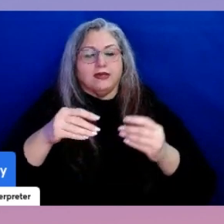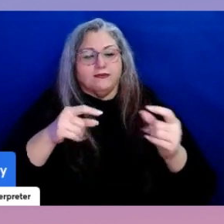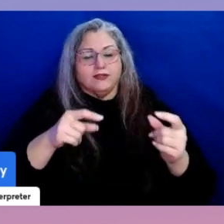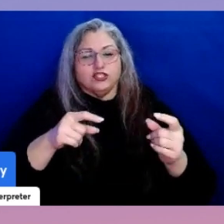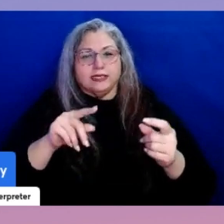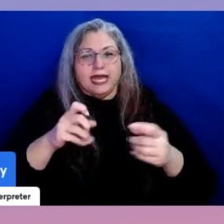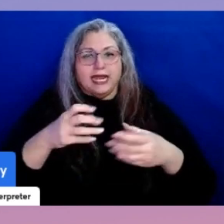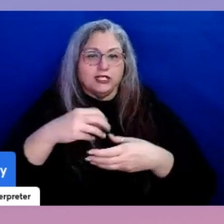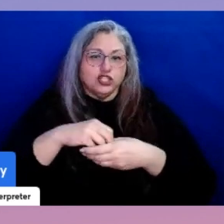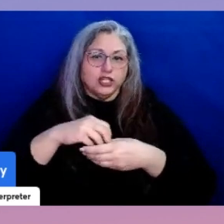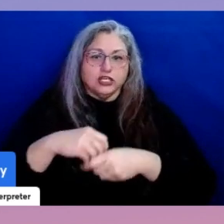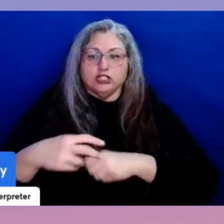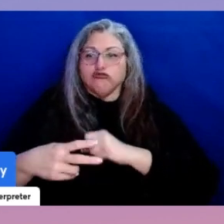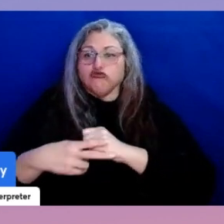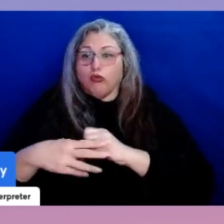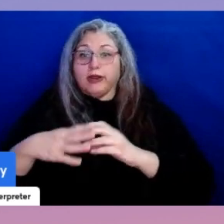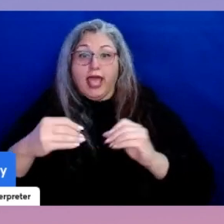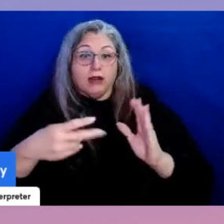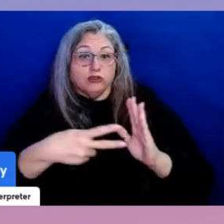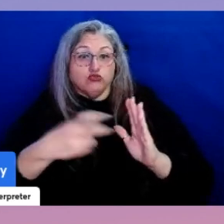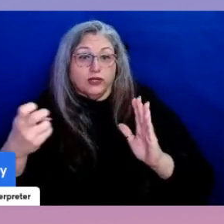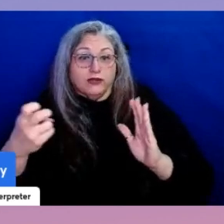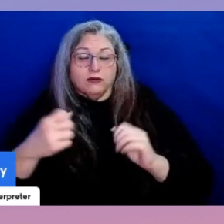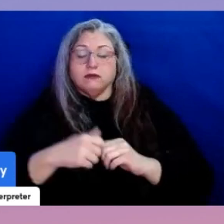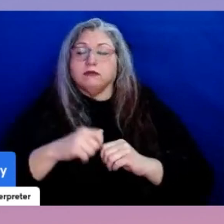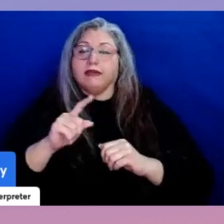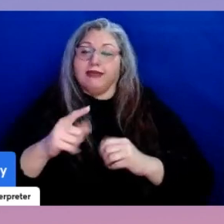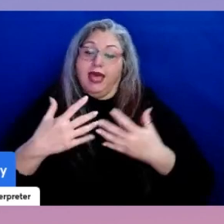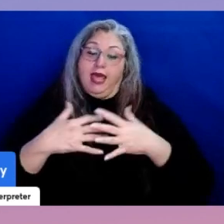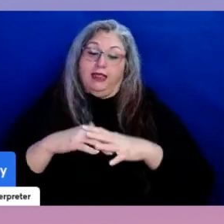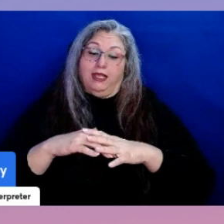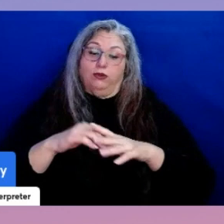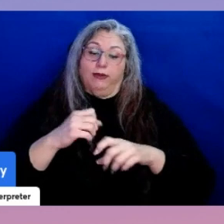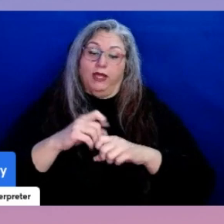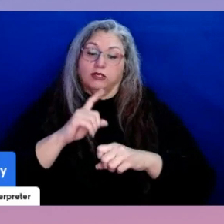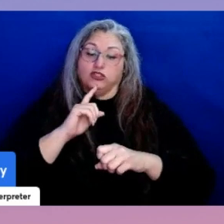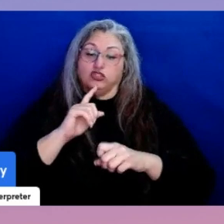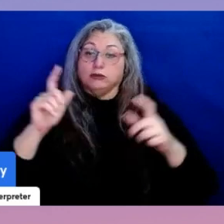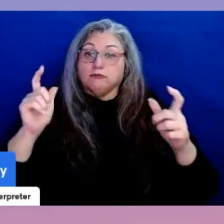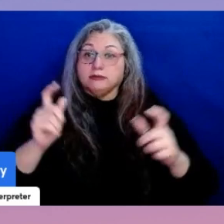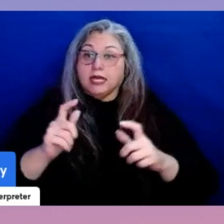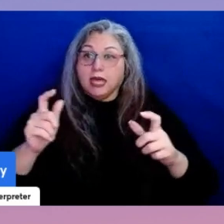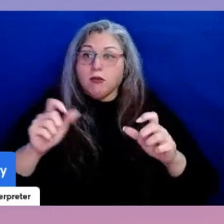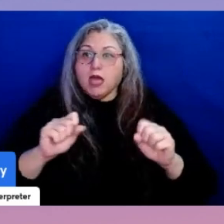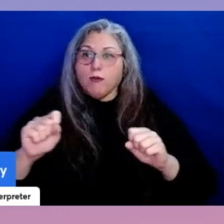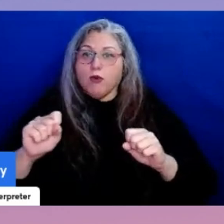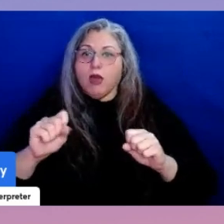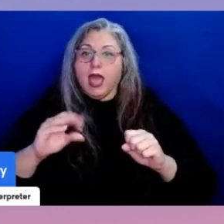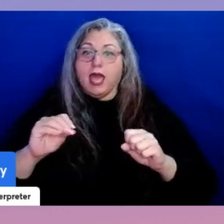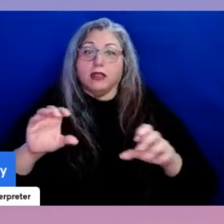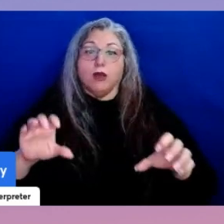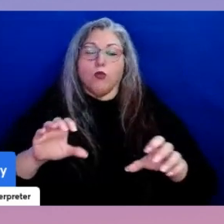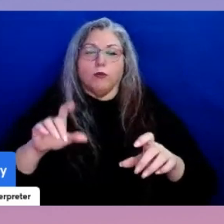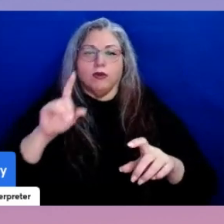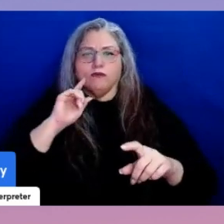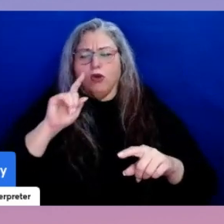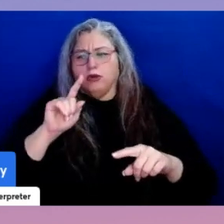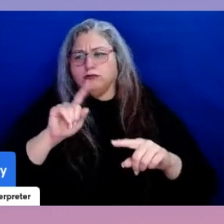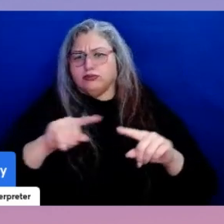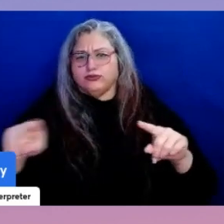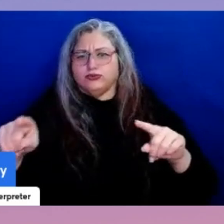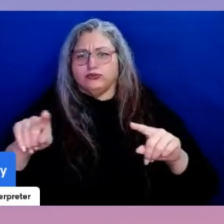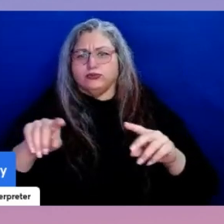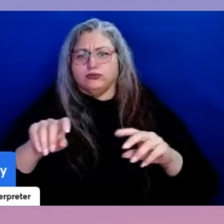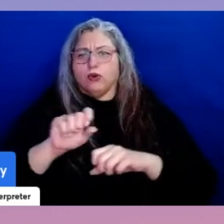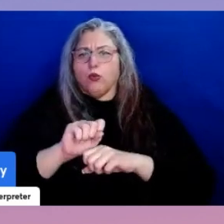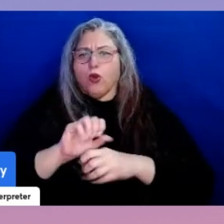and retrieval. This integration ensures the scalability and performance required for diverse workloads. Cloud Run,